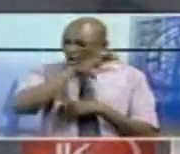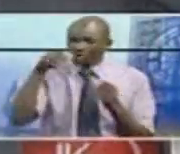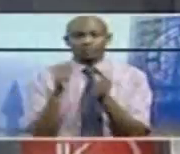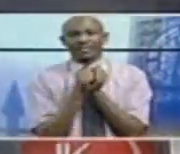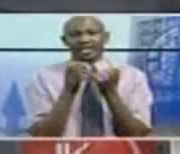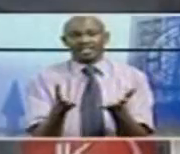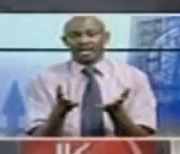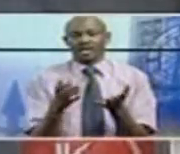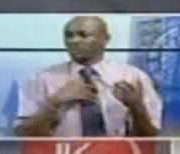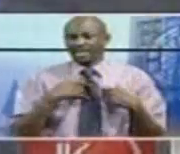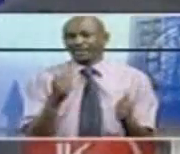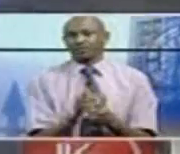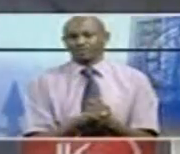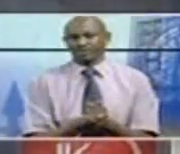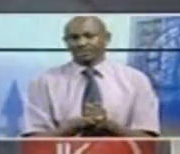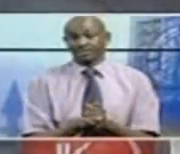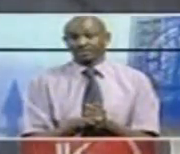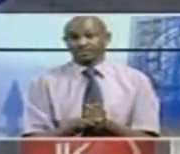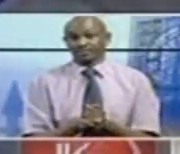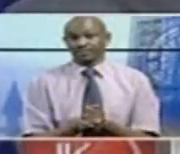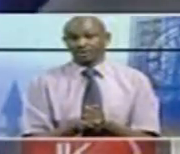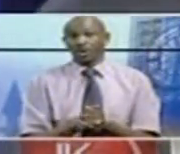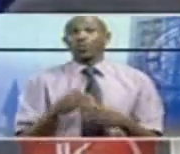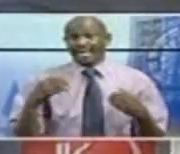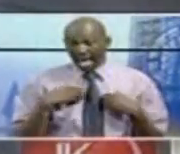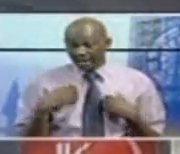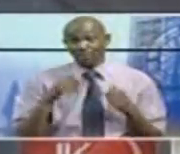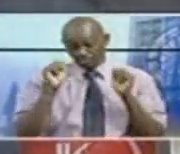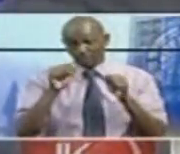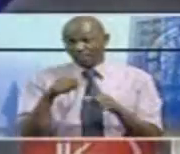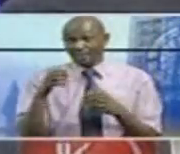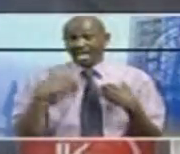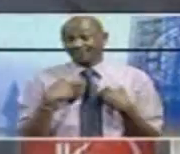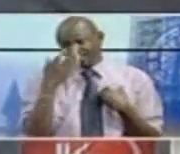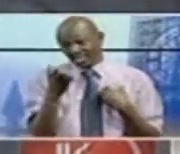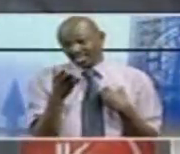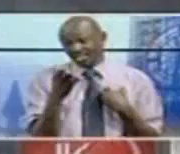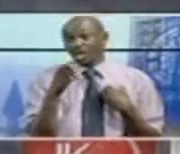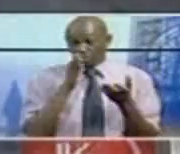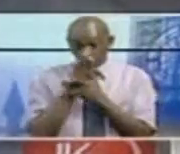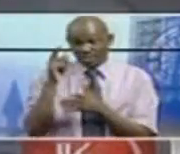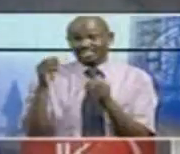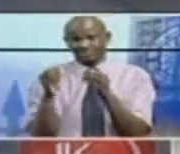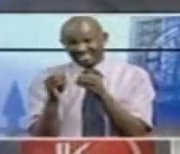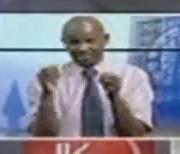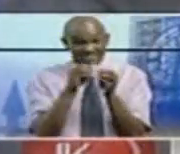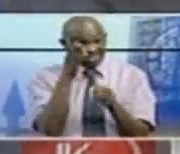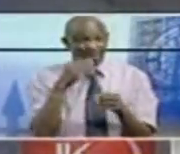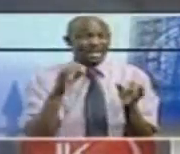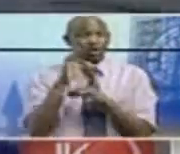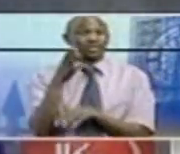together not concerned by the fact that there is likelihood that through these lies that are being convened